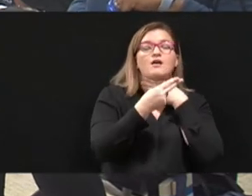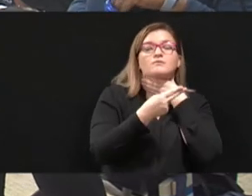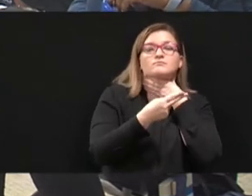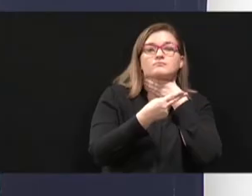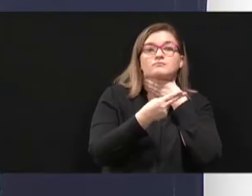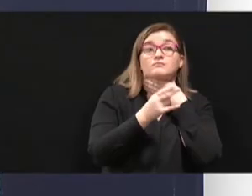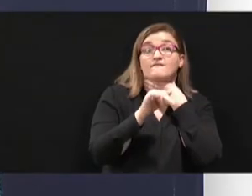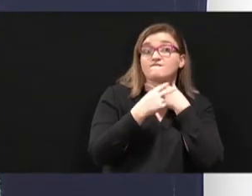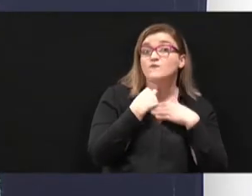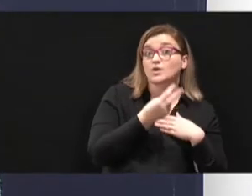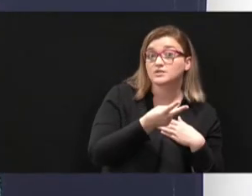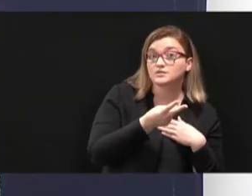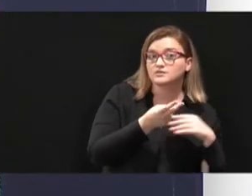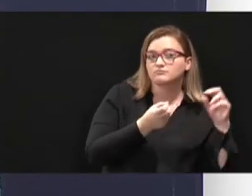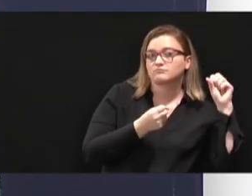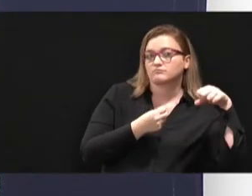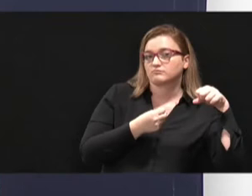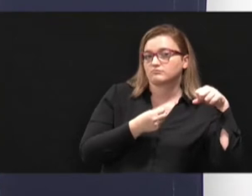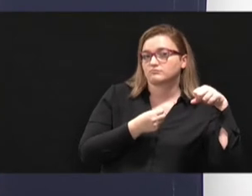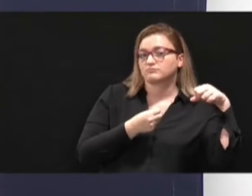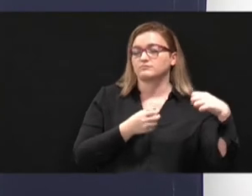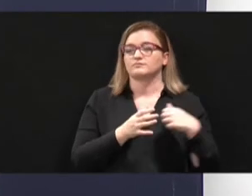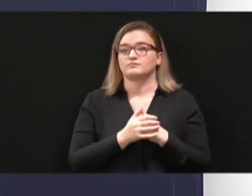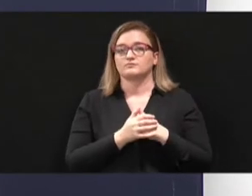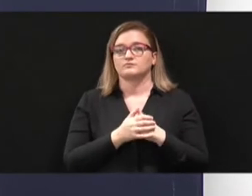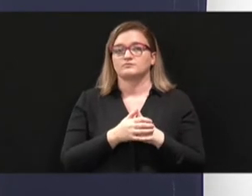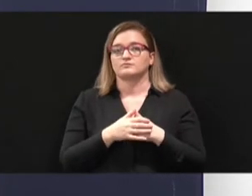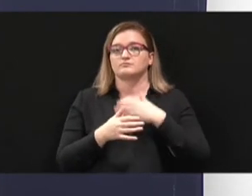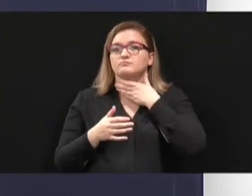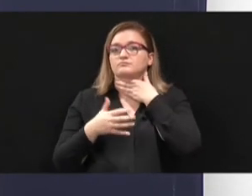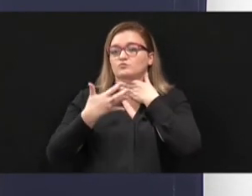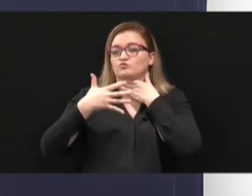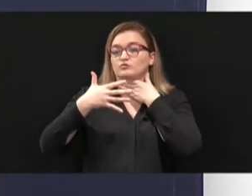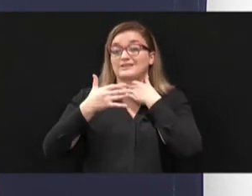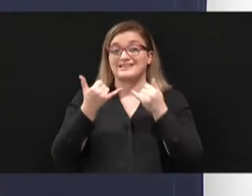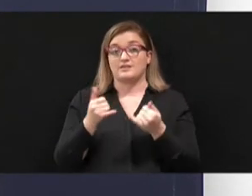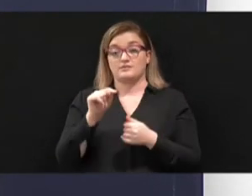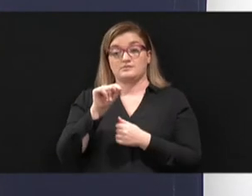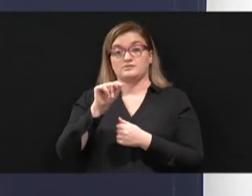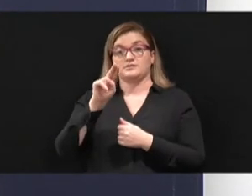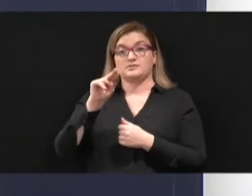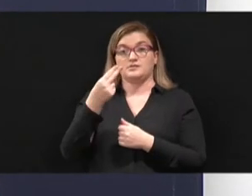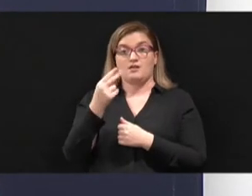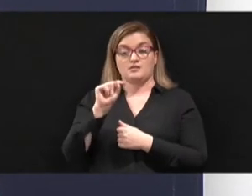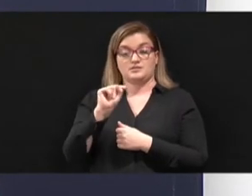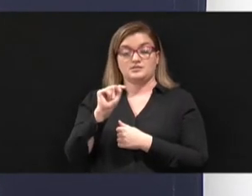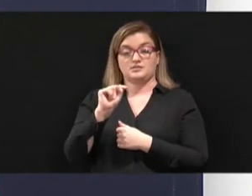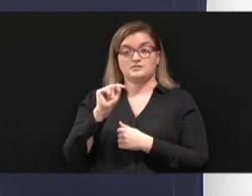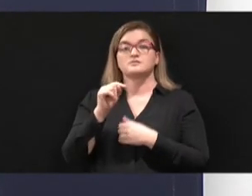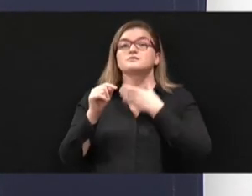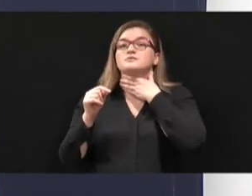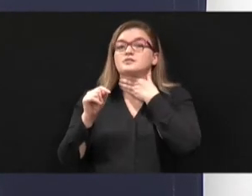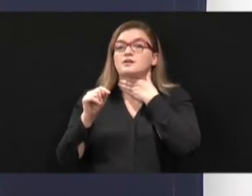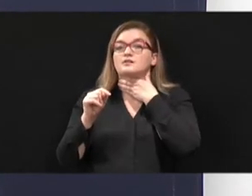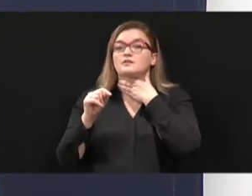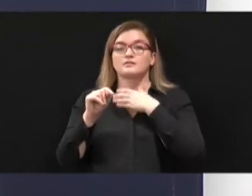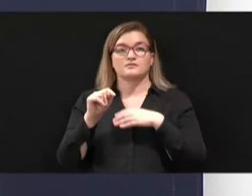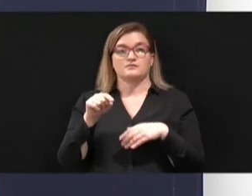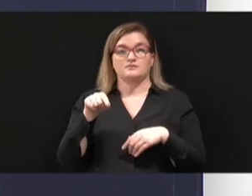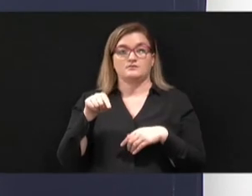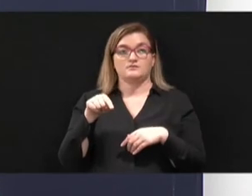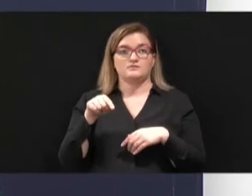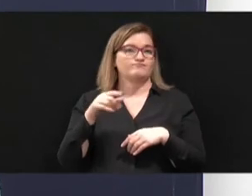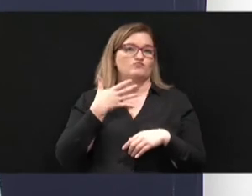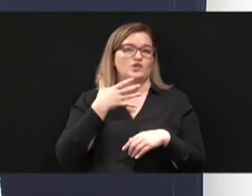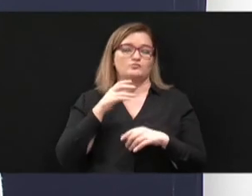that voiced? Yep, our voice box was rattling. Now say t. Does it rattle on t? It